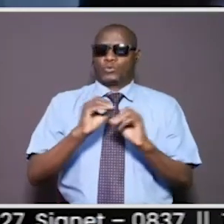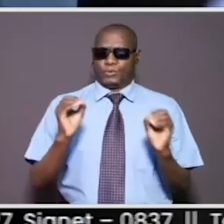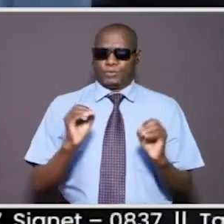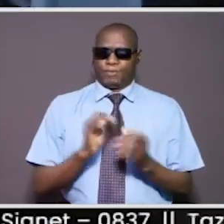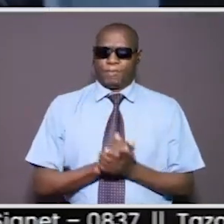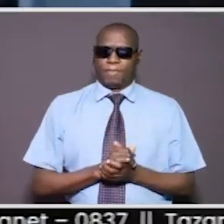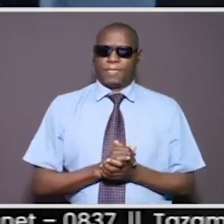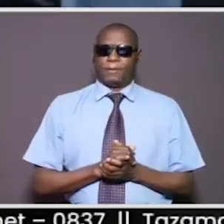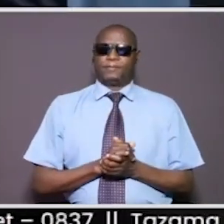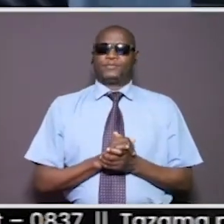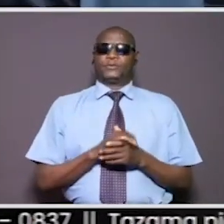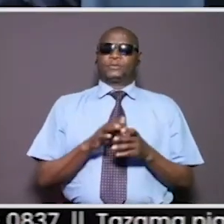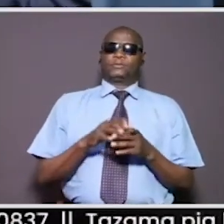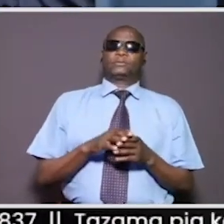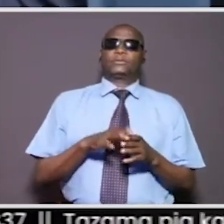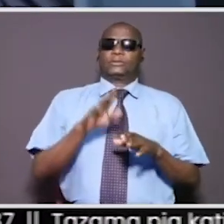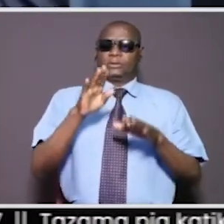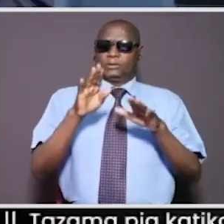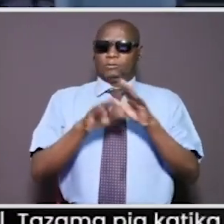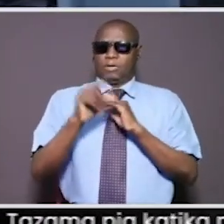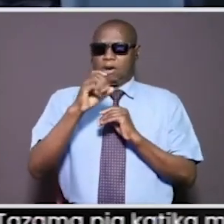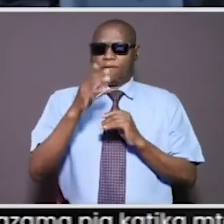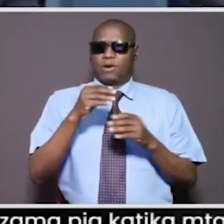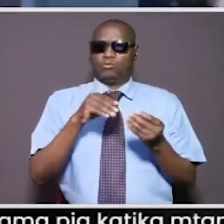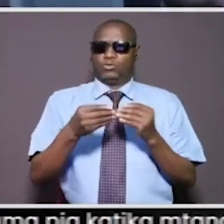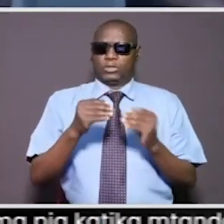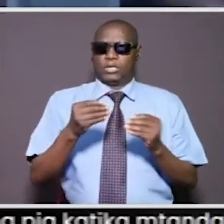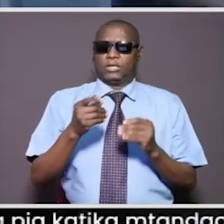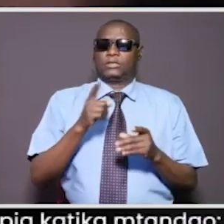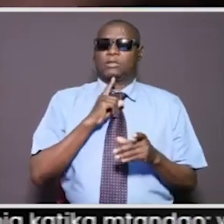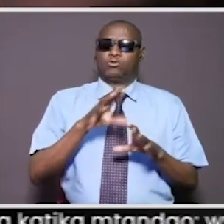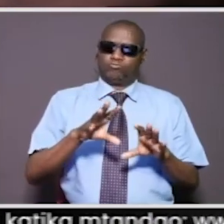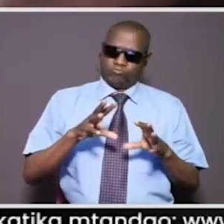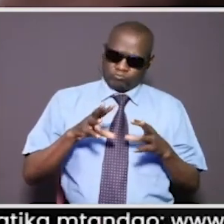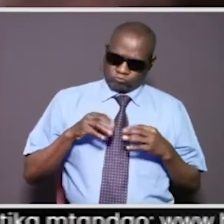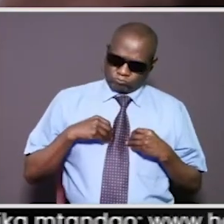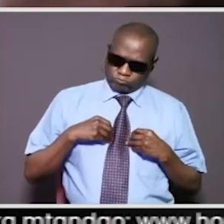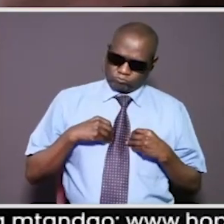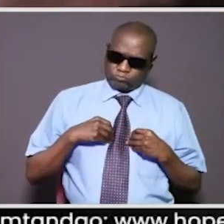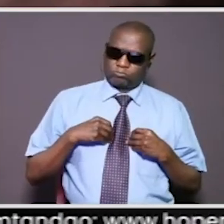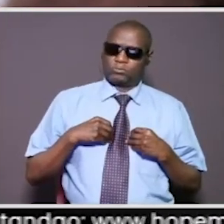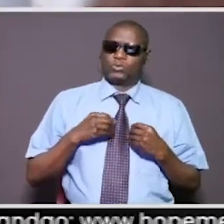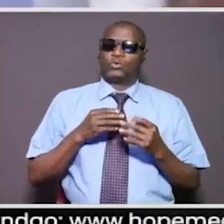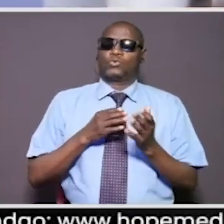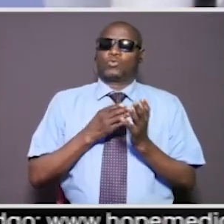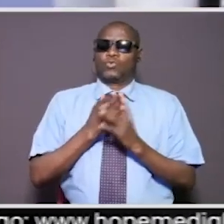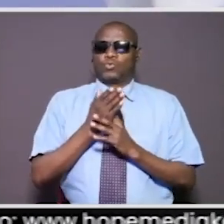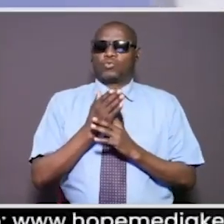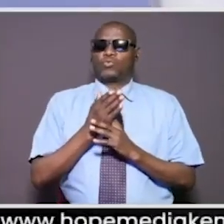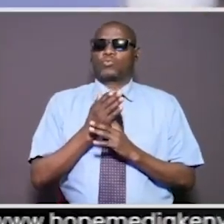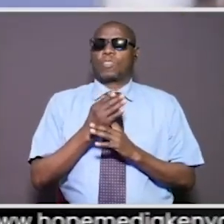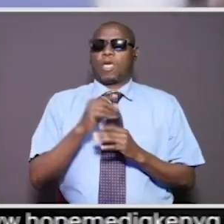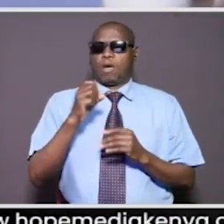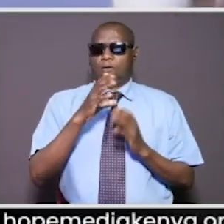wa Busia Kizito wa Ngalwa baada ya saa chache hata hivyo alipokea ombi hilo kwa niaba ya baraza la magavana na